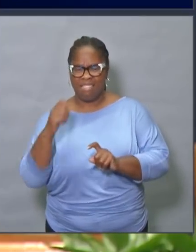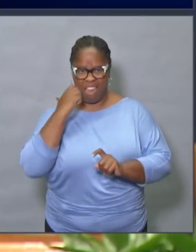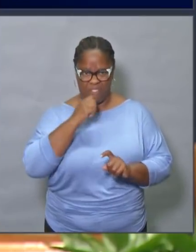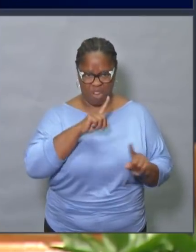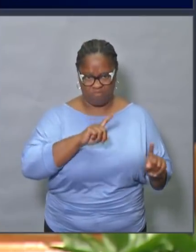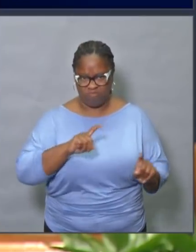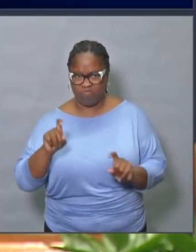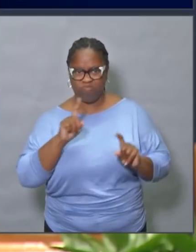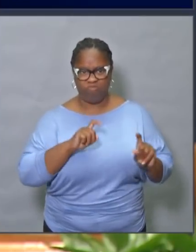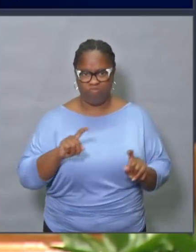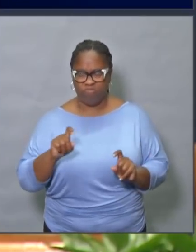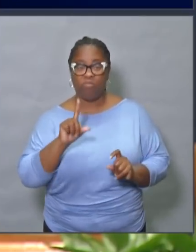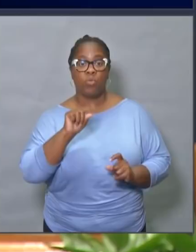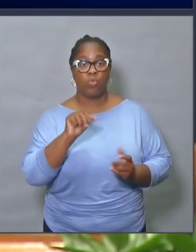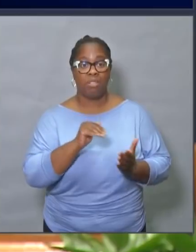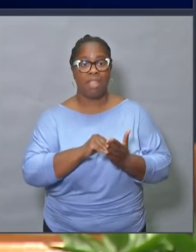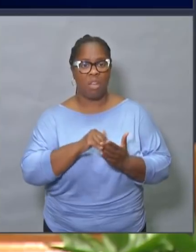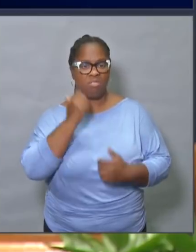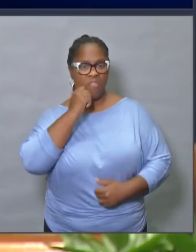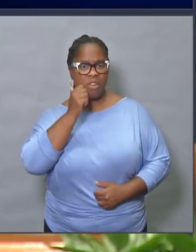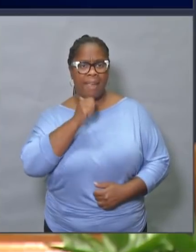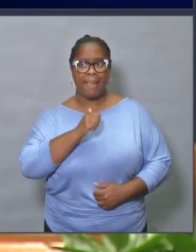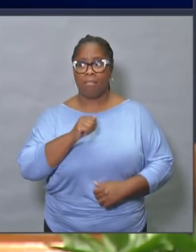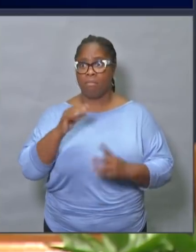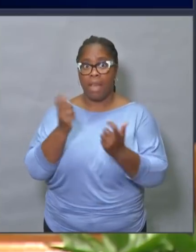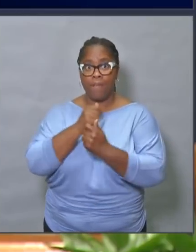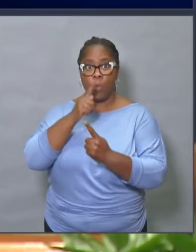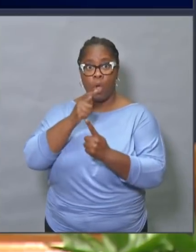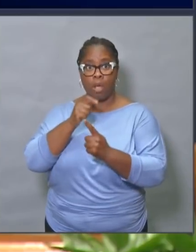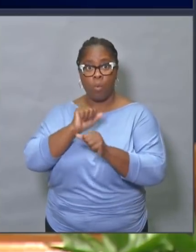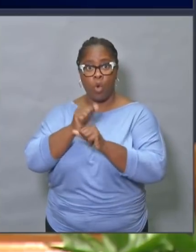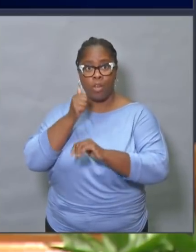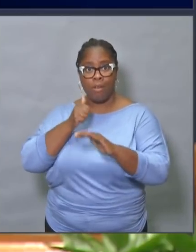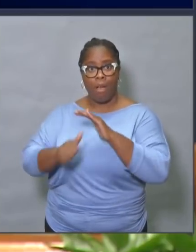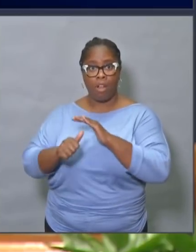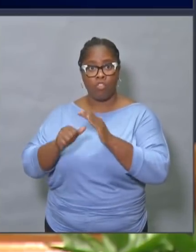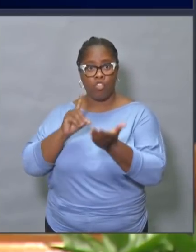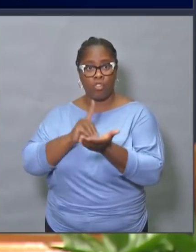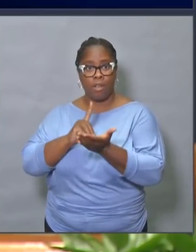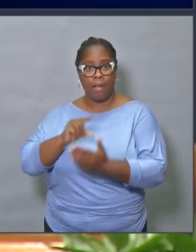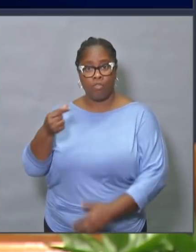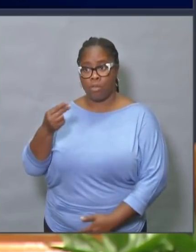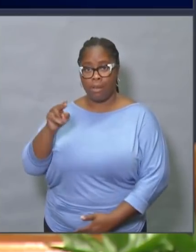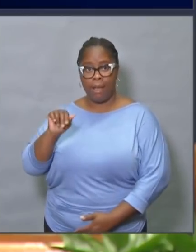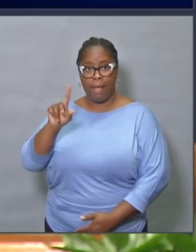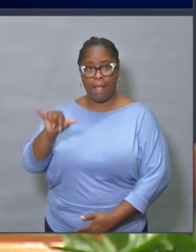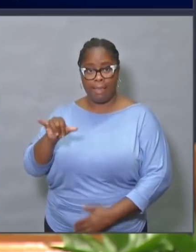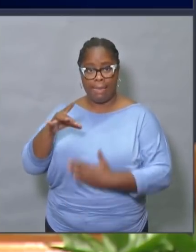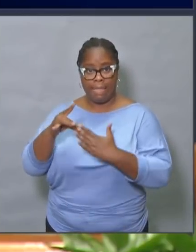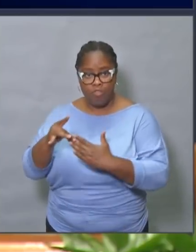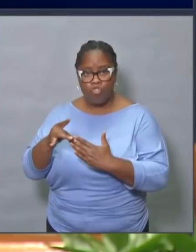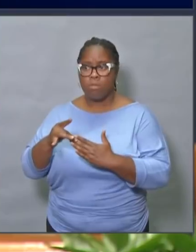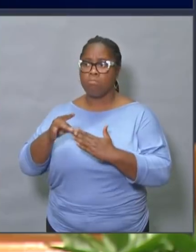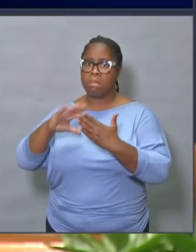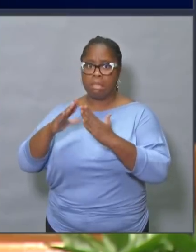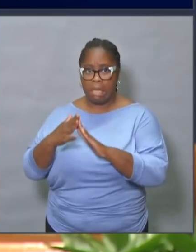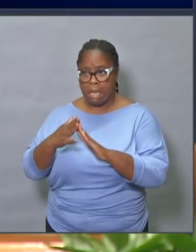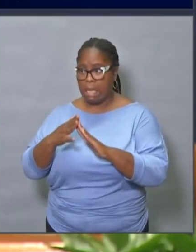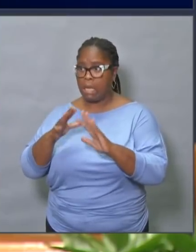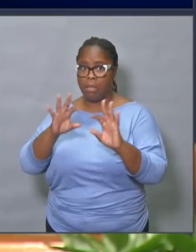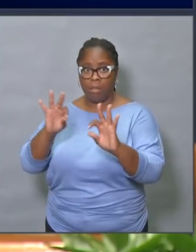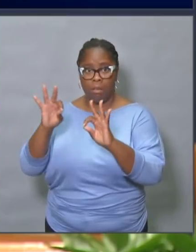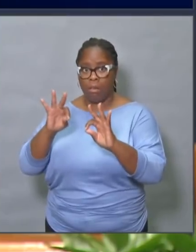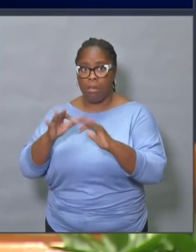everybody who's working so hard under the leadership of Dr. Galley and those folks in the city for making sure we got back to